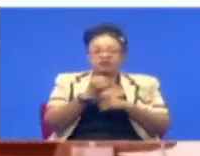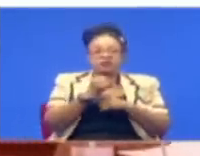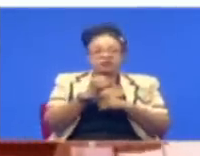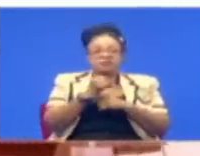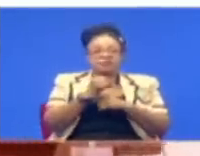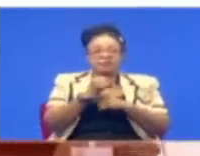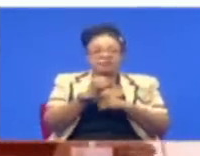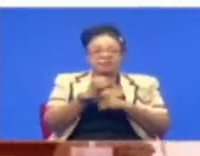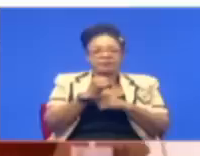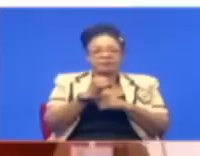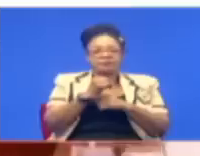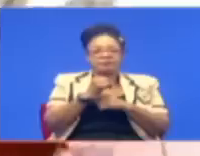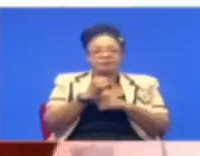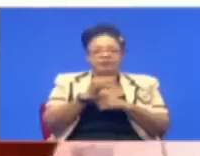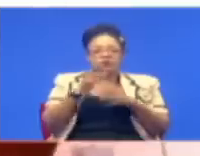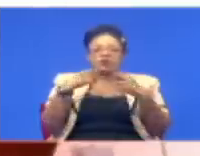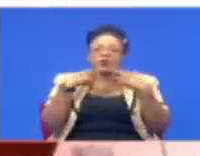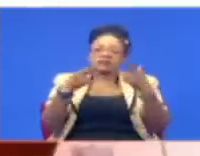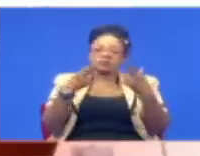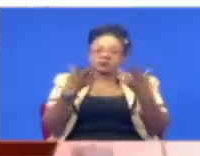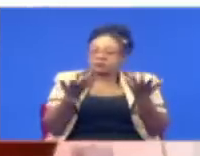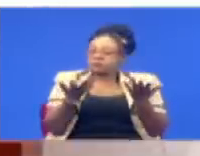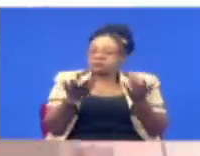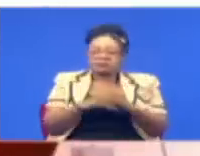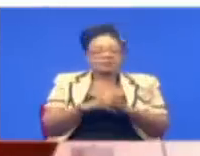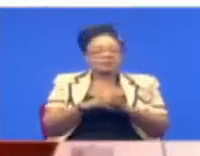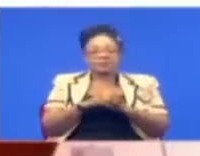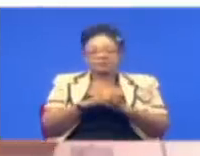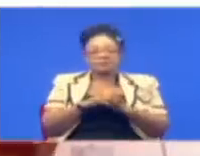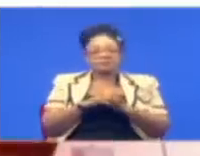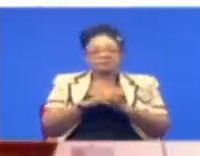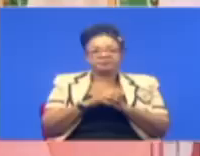Justice. So what is your response to that?